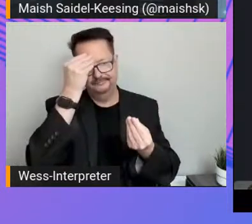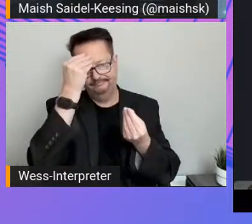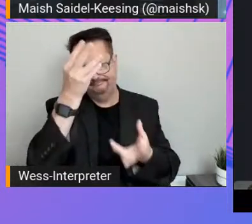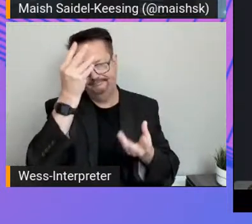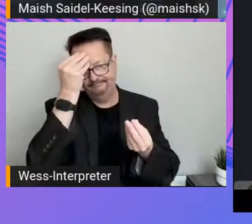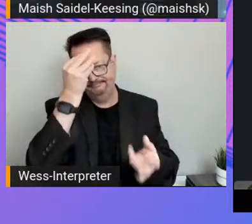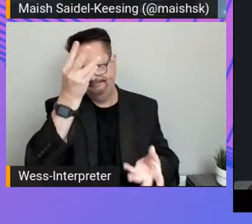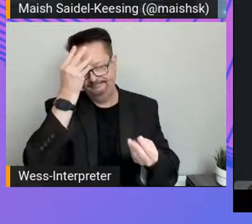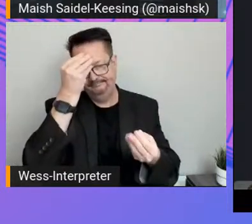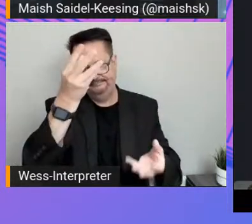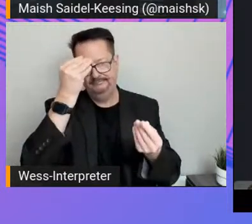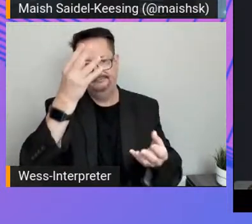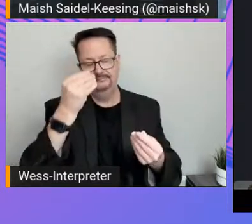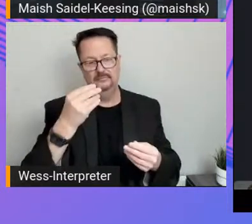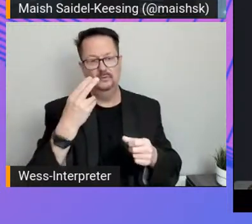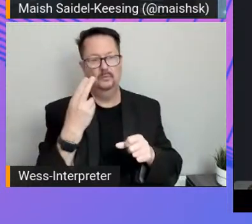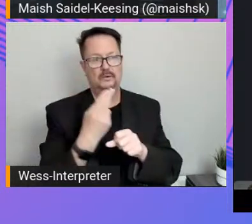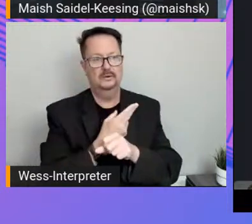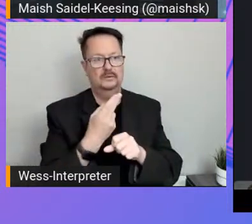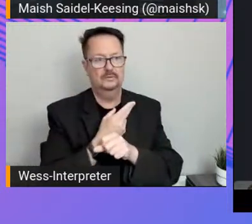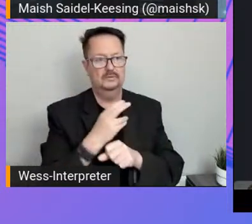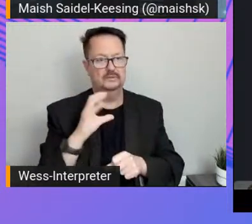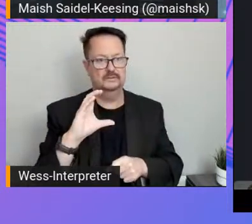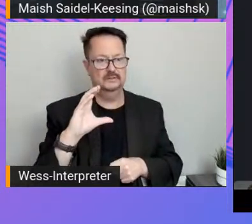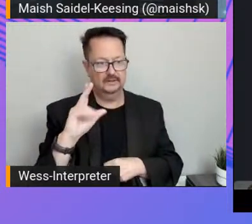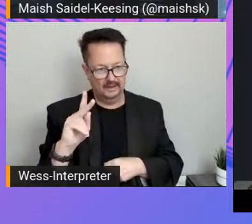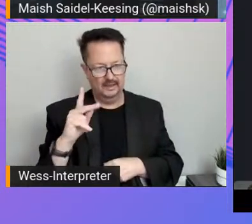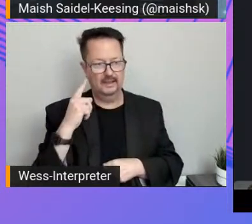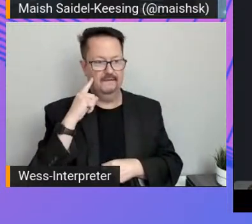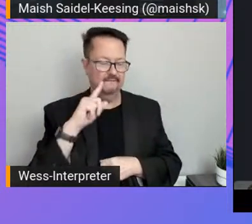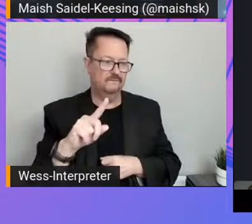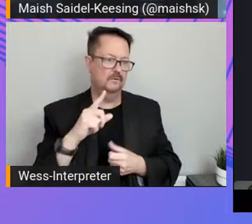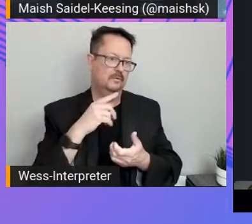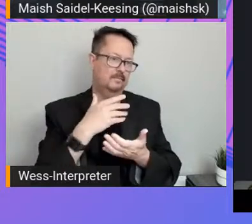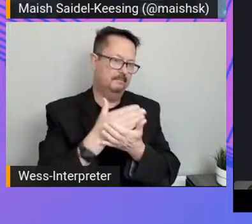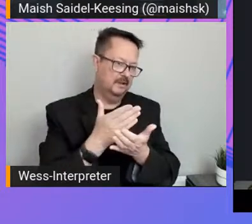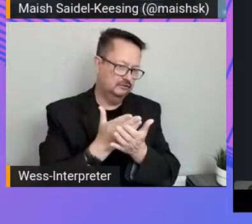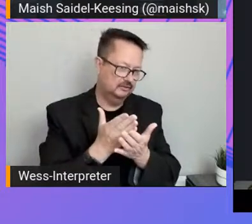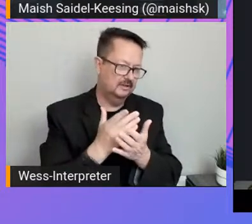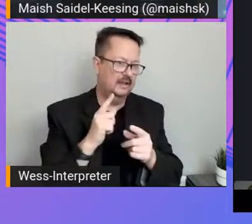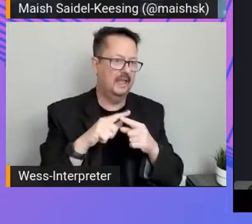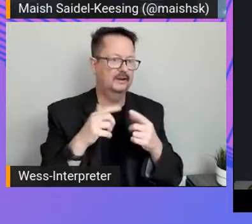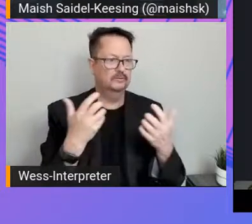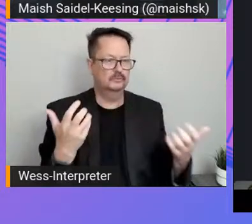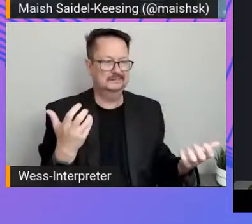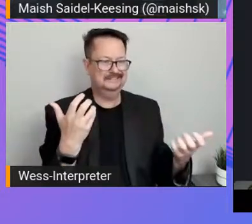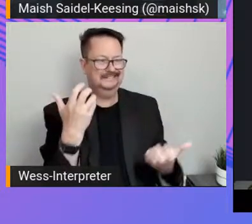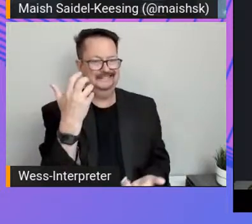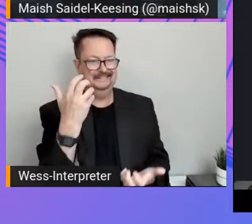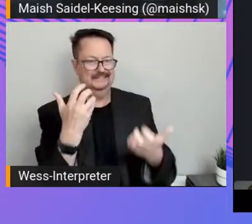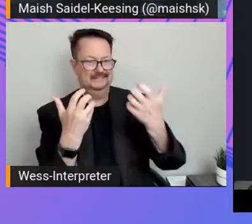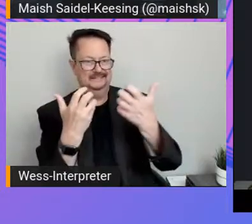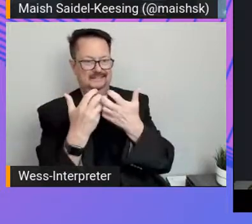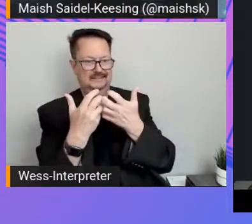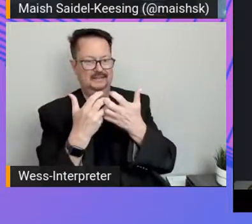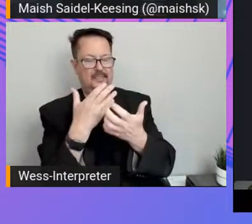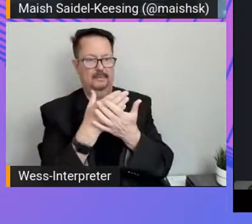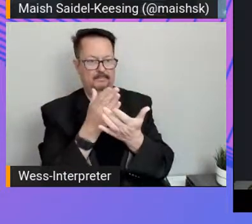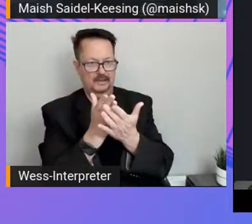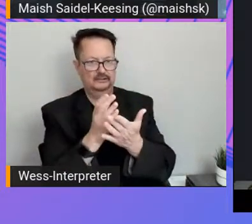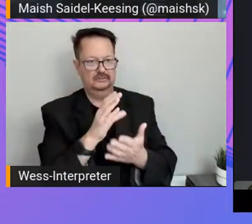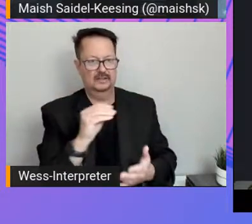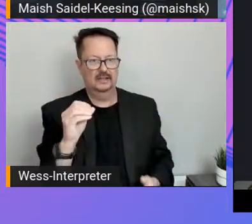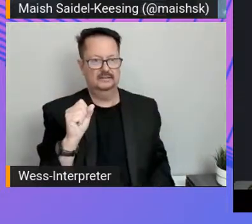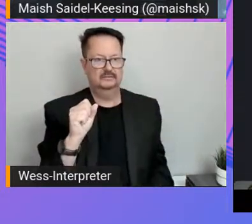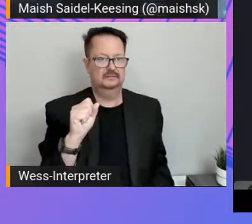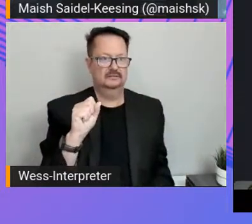we use CDK to provision things like the budgets and to configure the integration between the budgets and Slack.